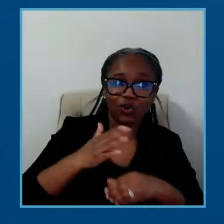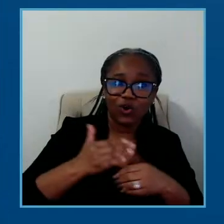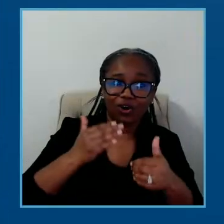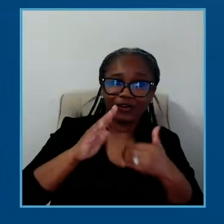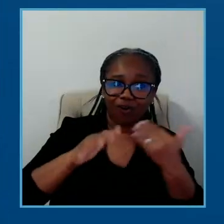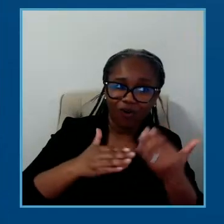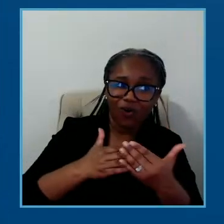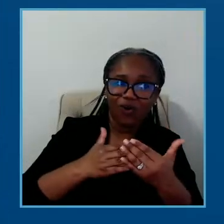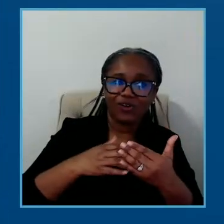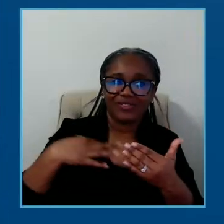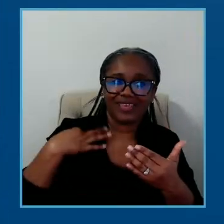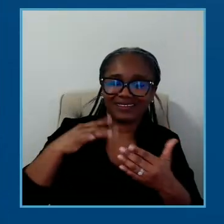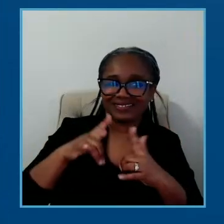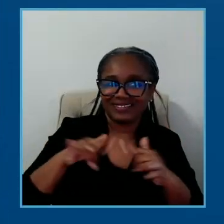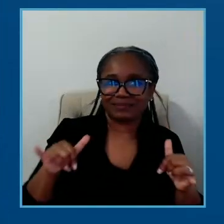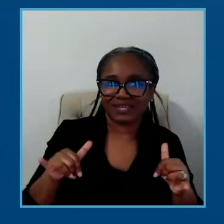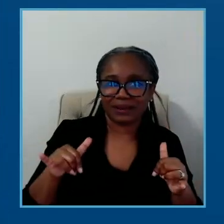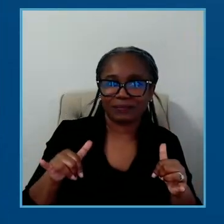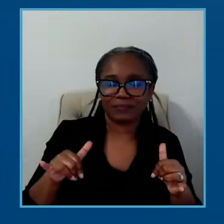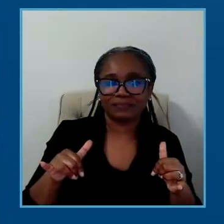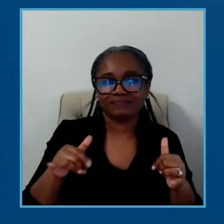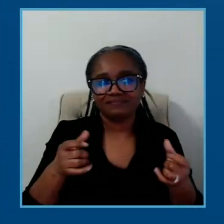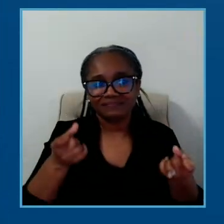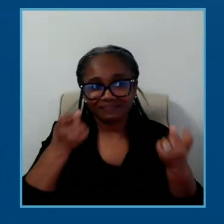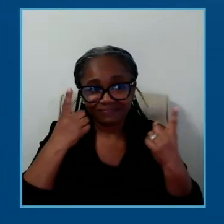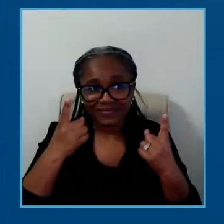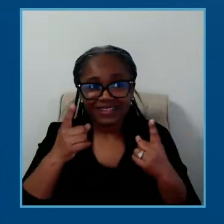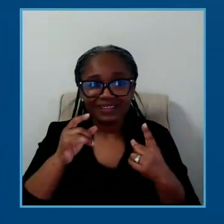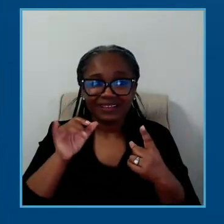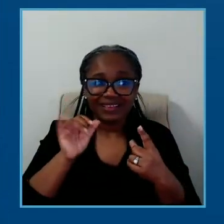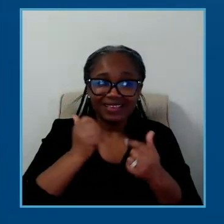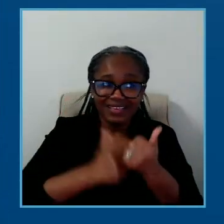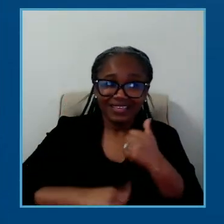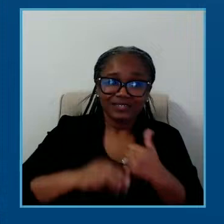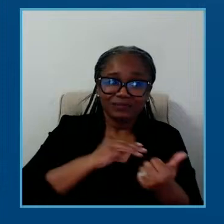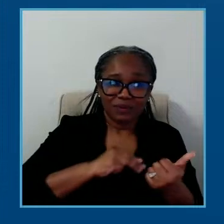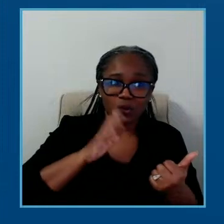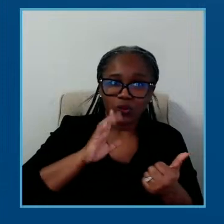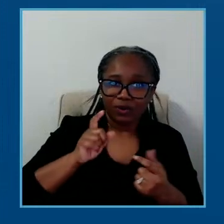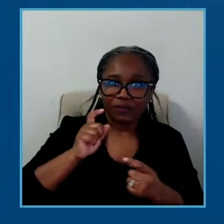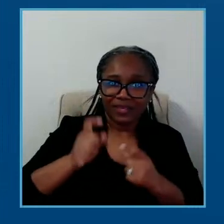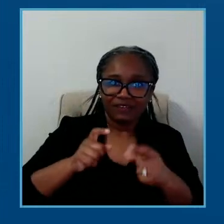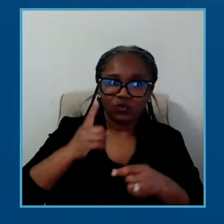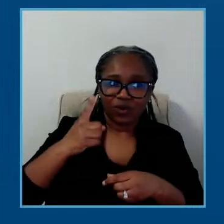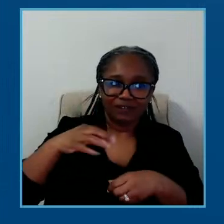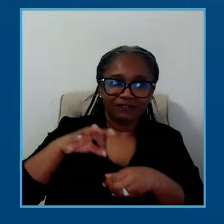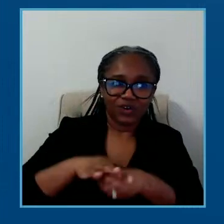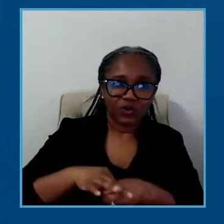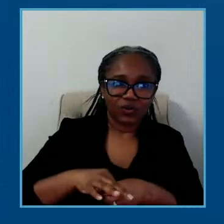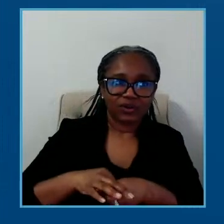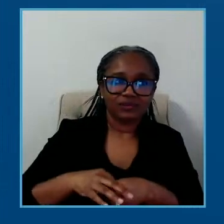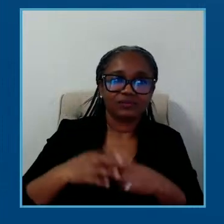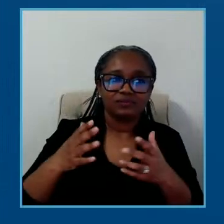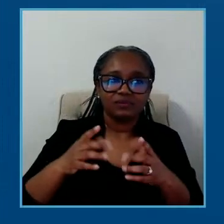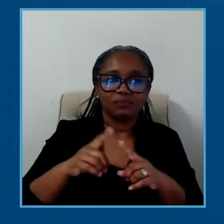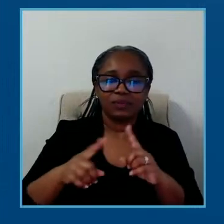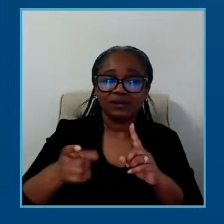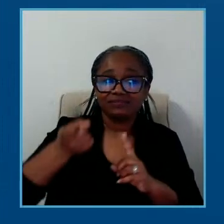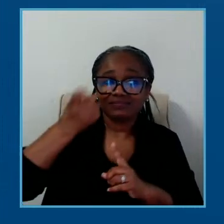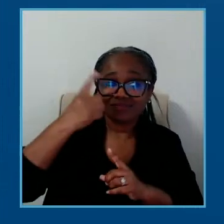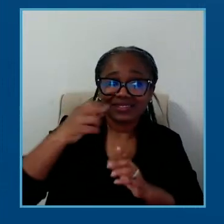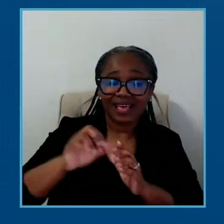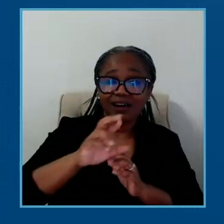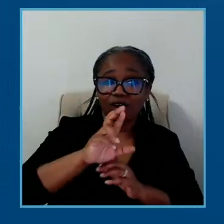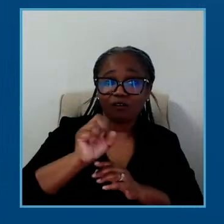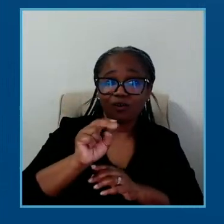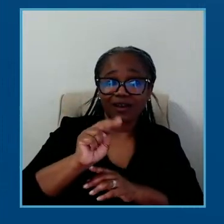DNC conducts its election, but that rule states that the method, quote, must be viewed with reservation since it violates the